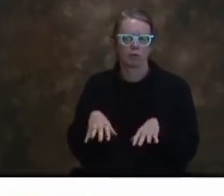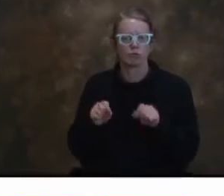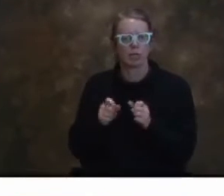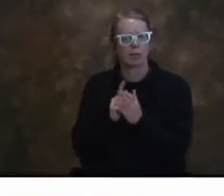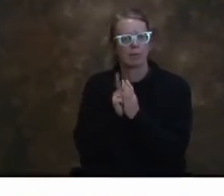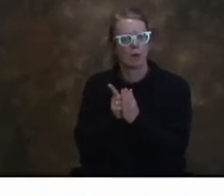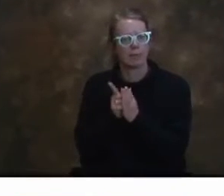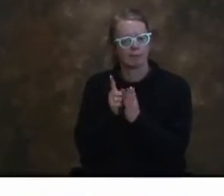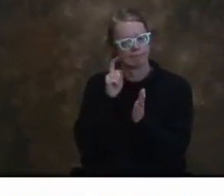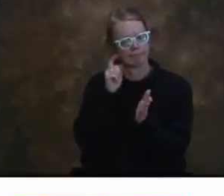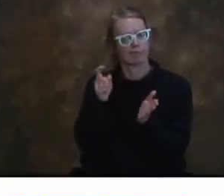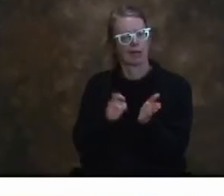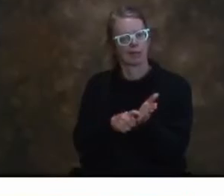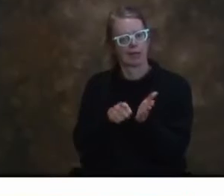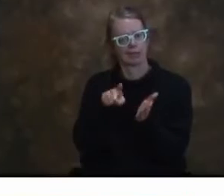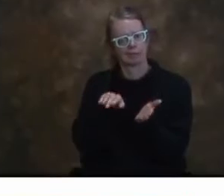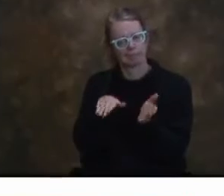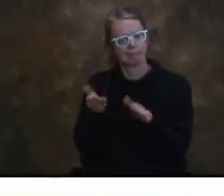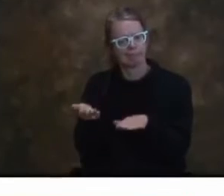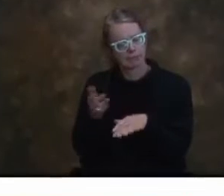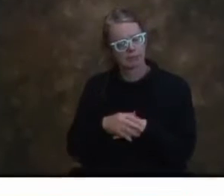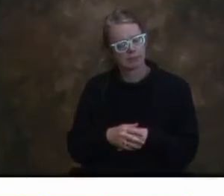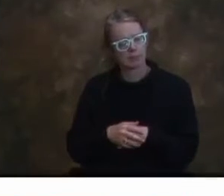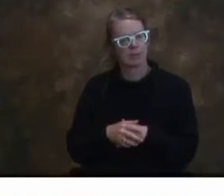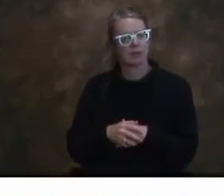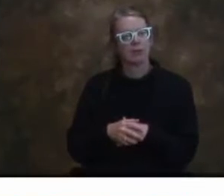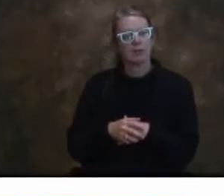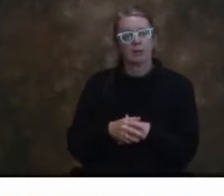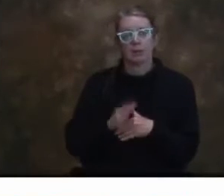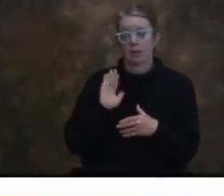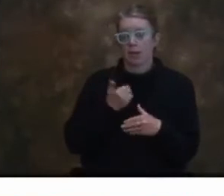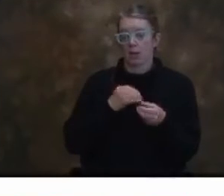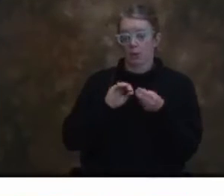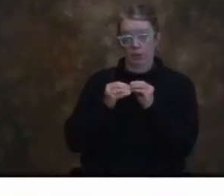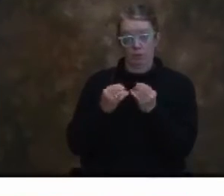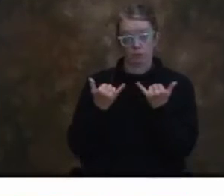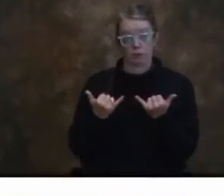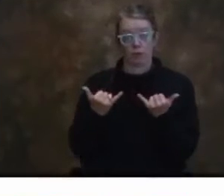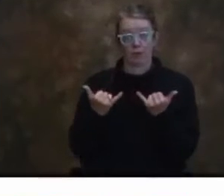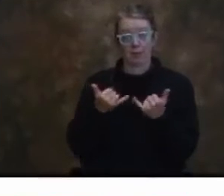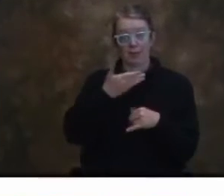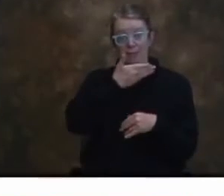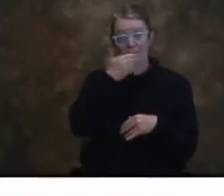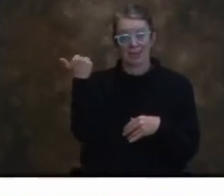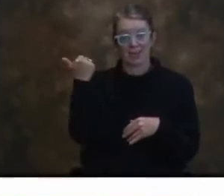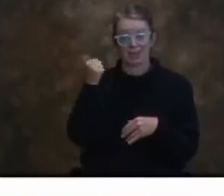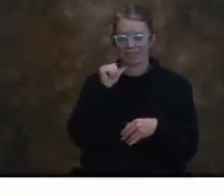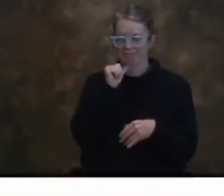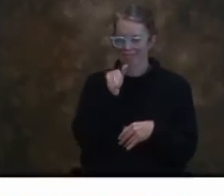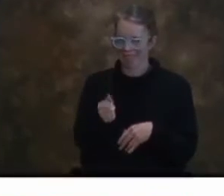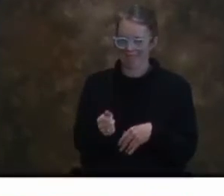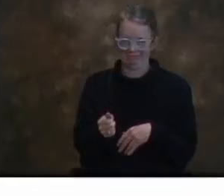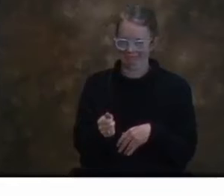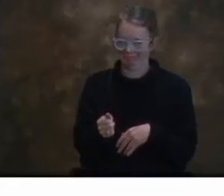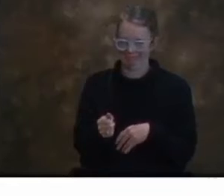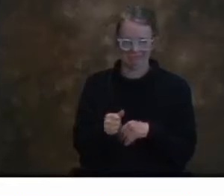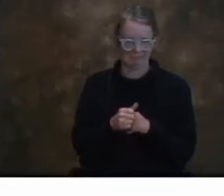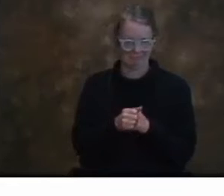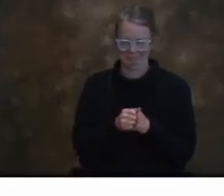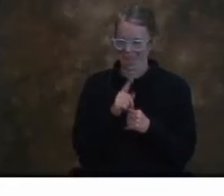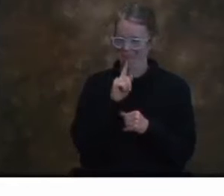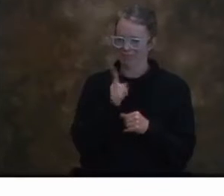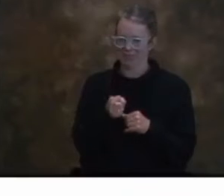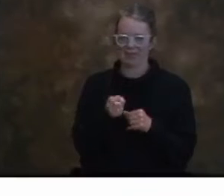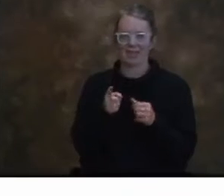recognize that. Unfortunately, our current metrics have not improved since the last time I saw you. In fact, our case rate